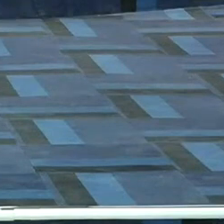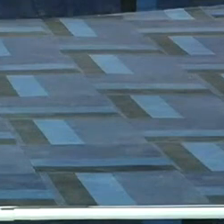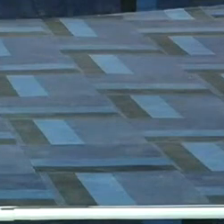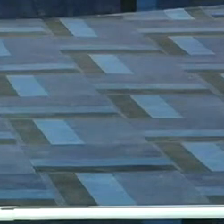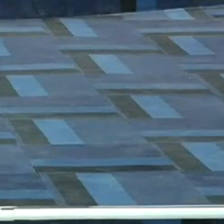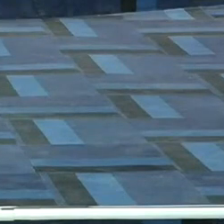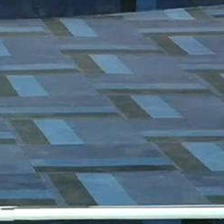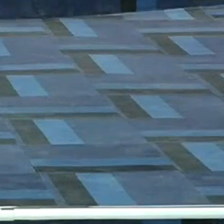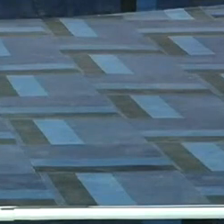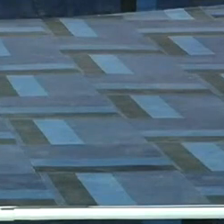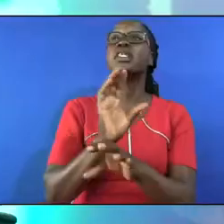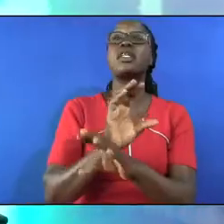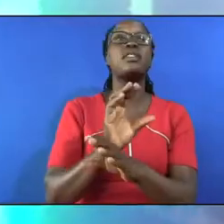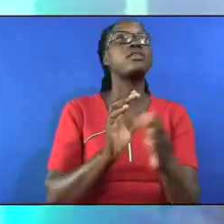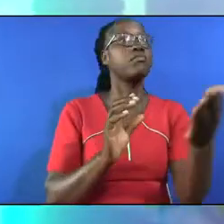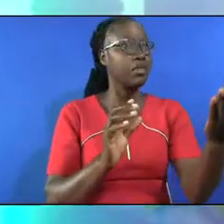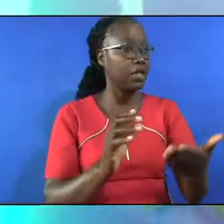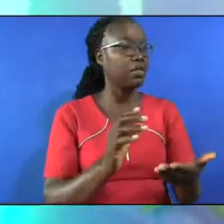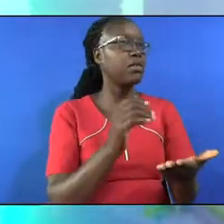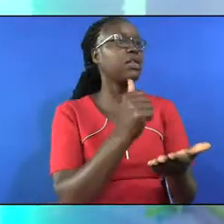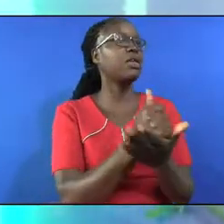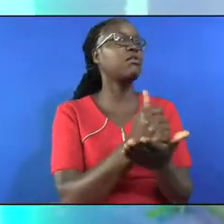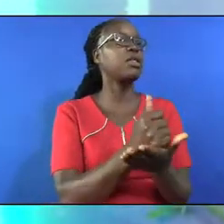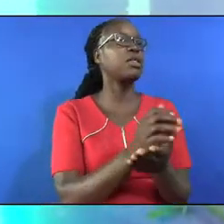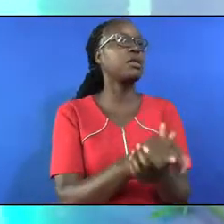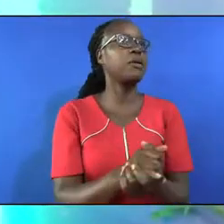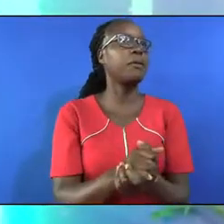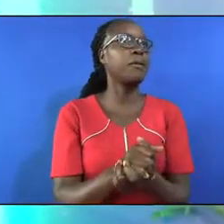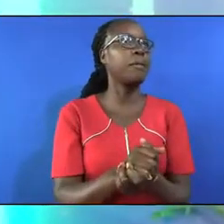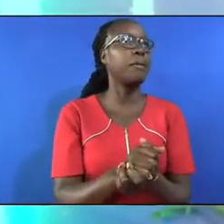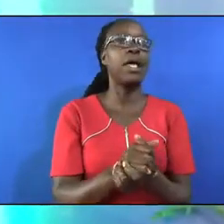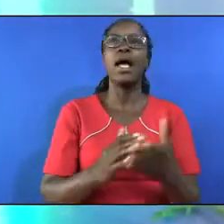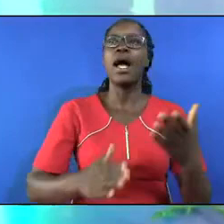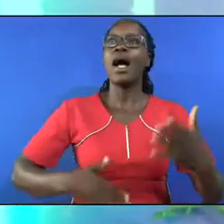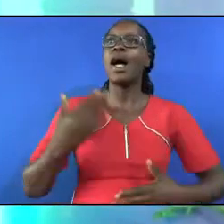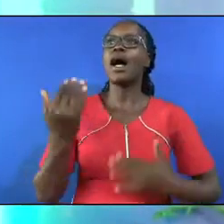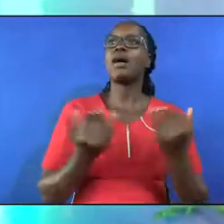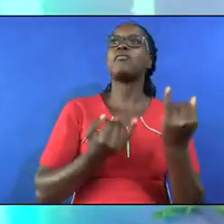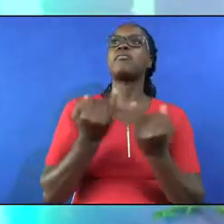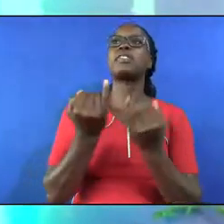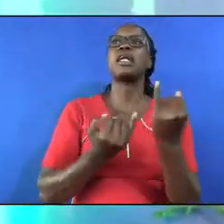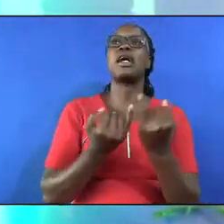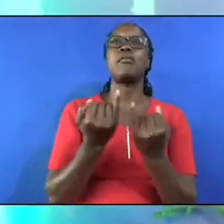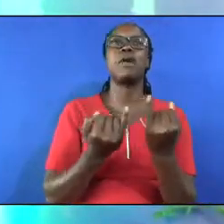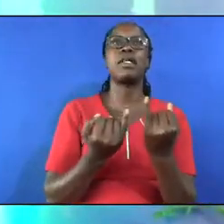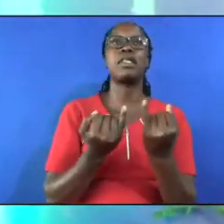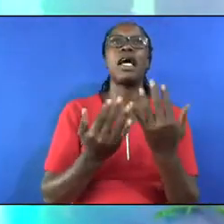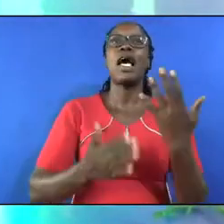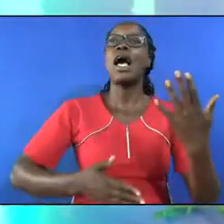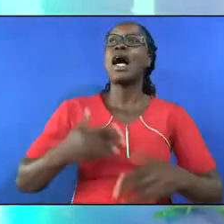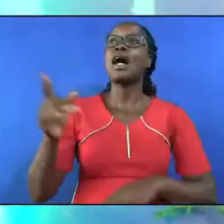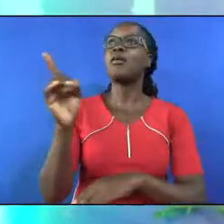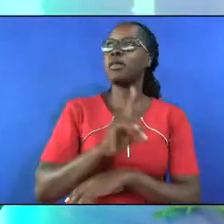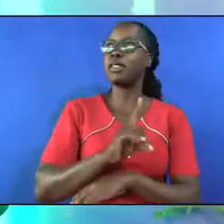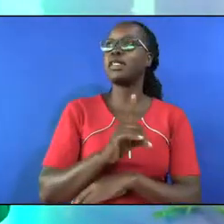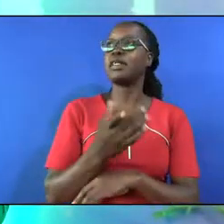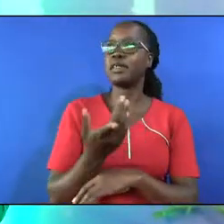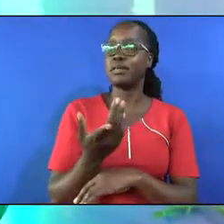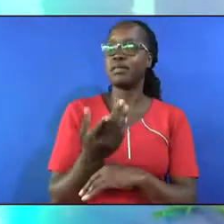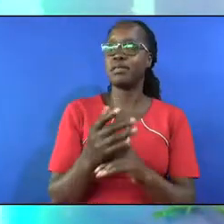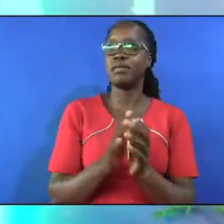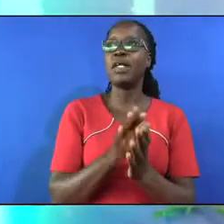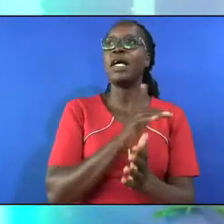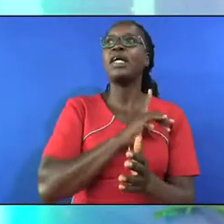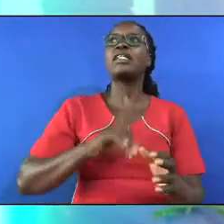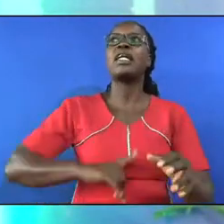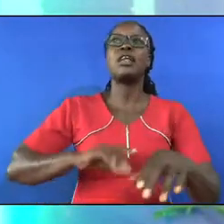Praise God, church. Praise God once again. Happy Sabbath. Happy day.